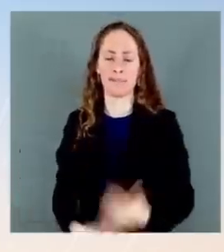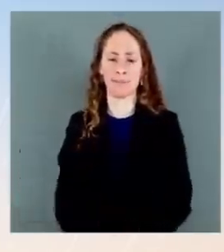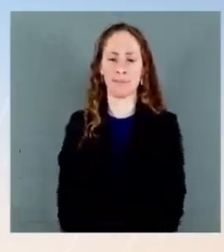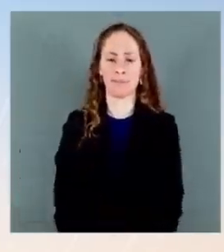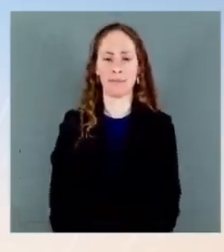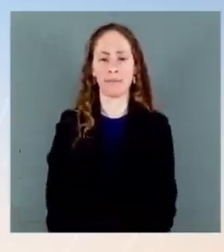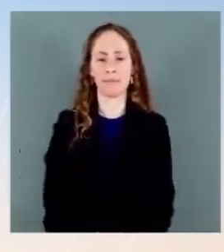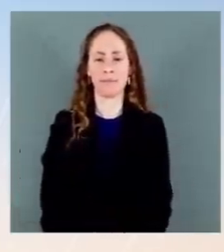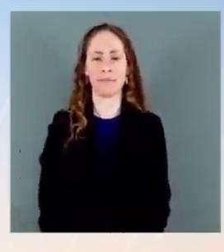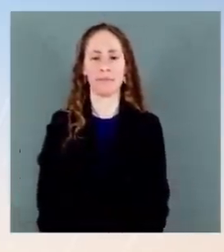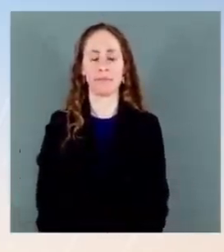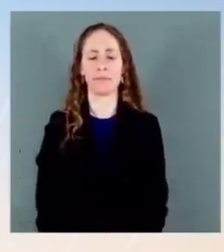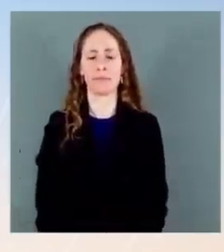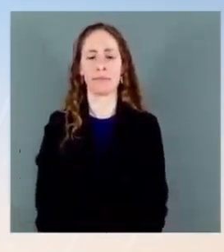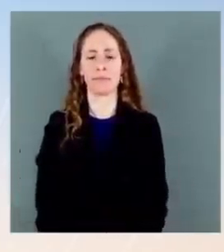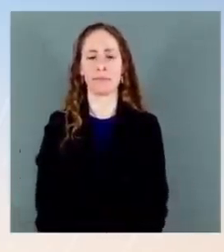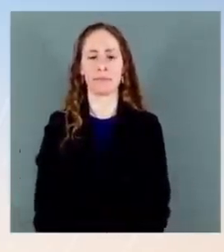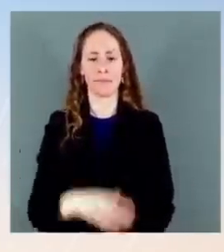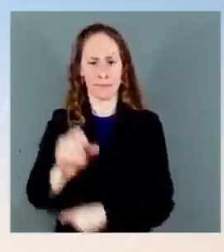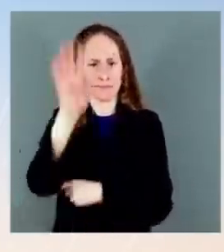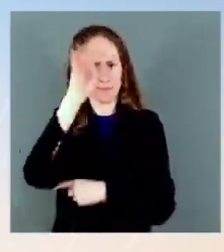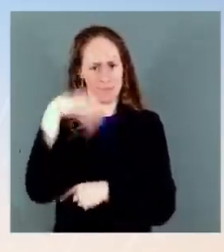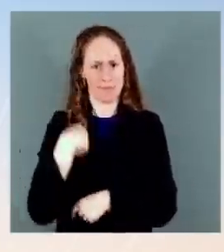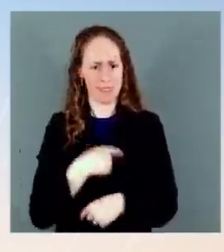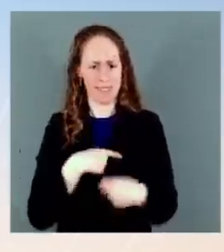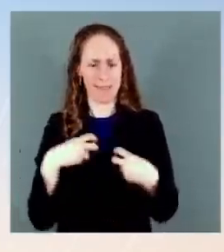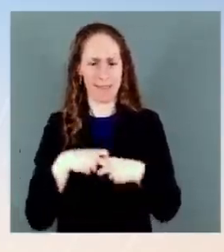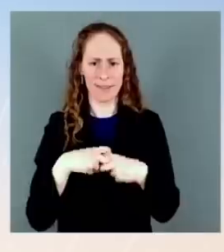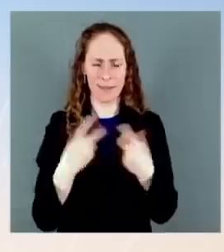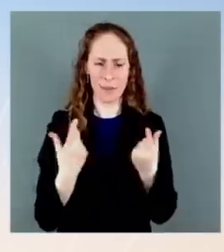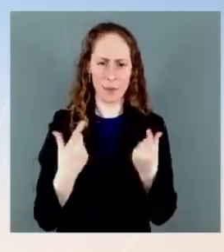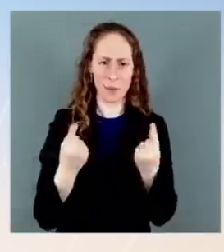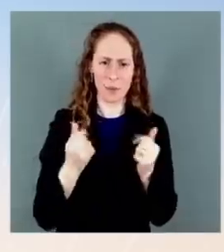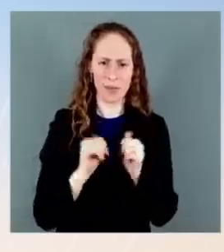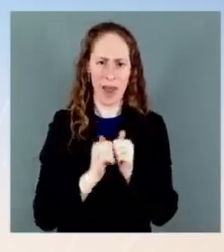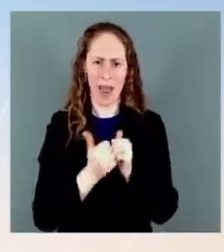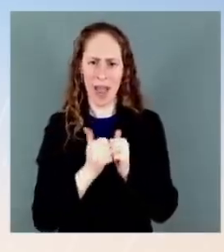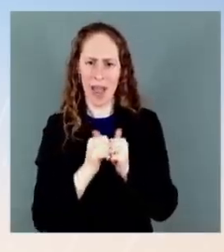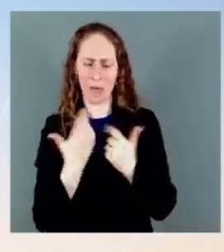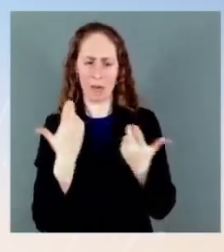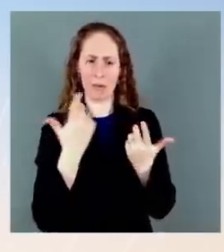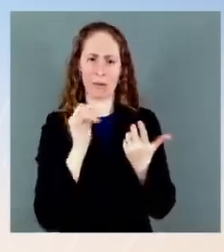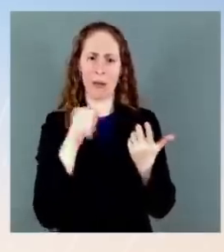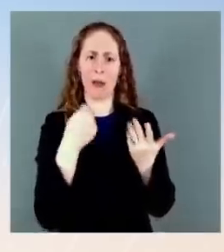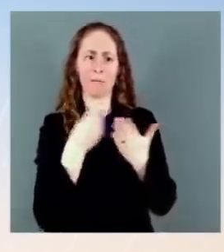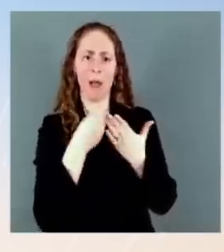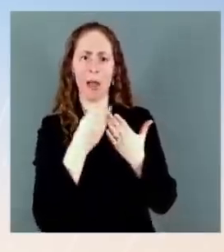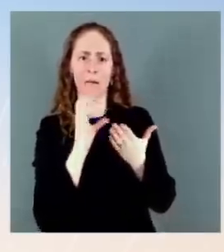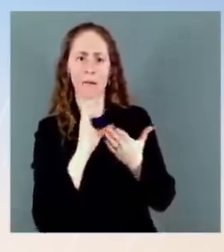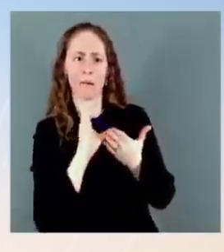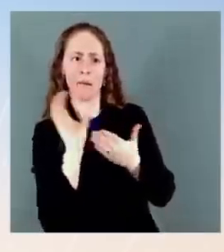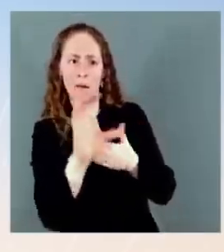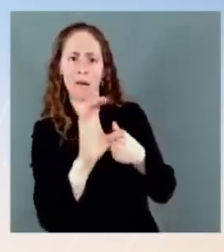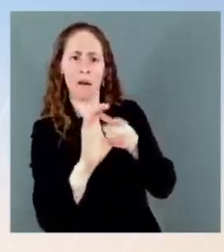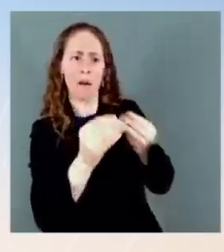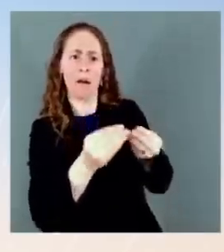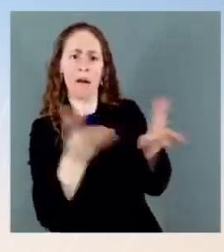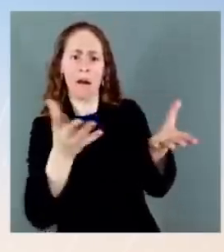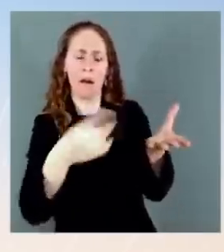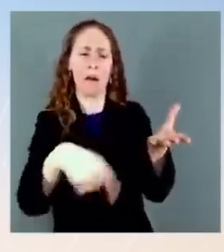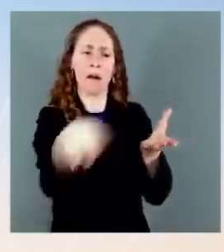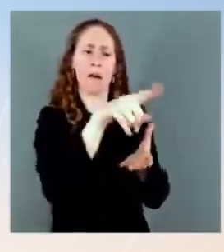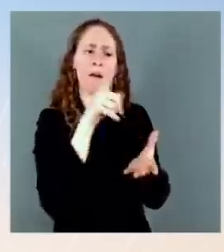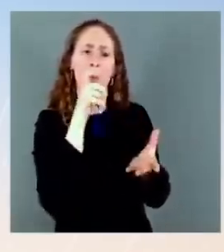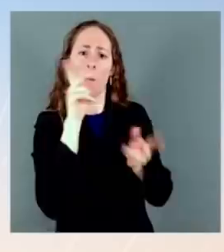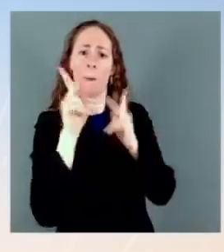funds available to directly benefit the people of Afghanistan while ensuring that the funds do not benefit the Taliban. And obviously our objective as